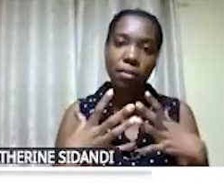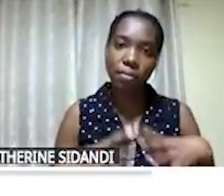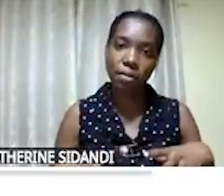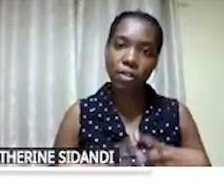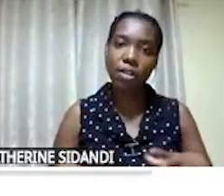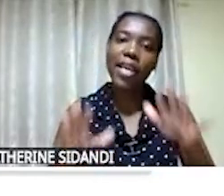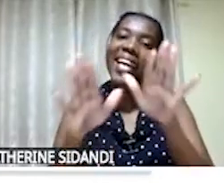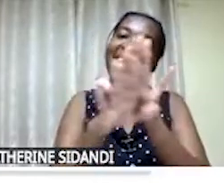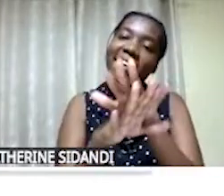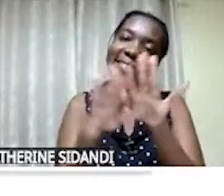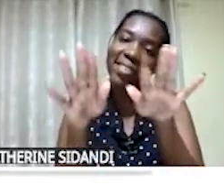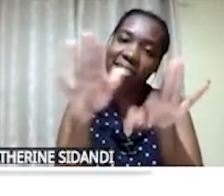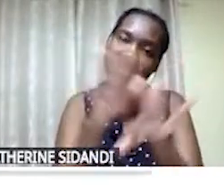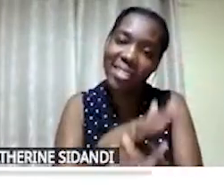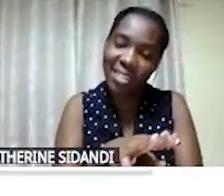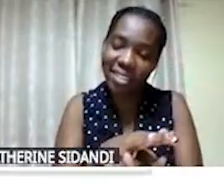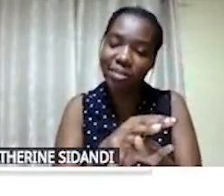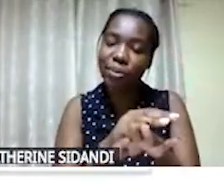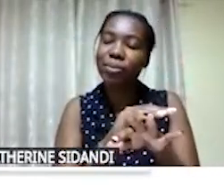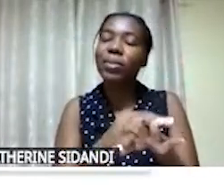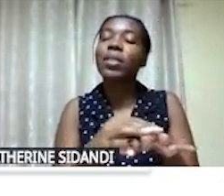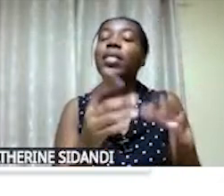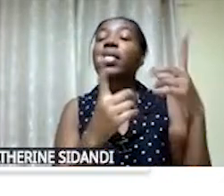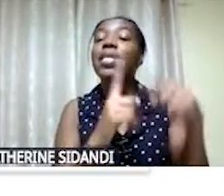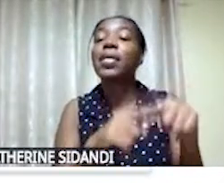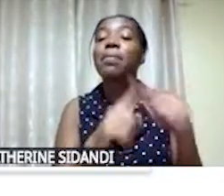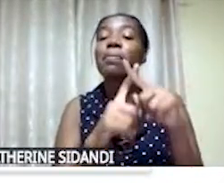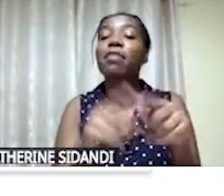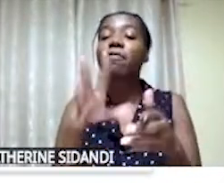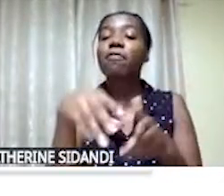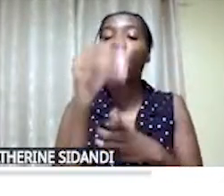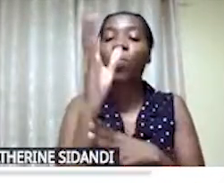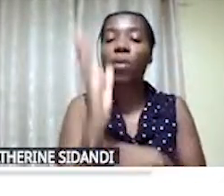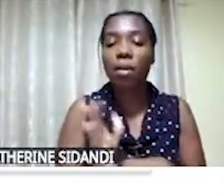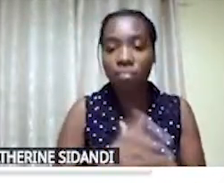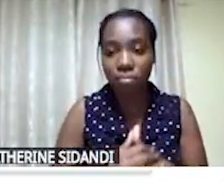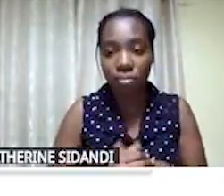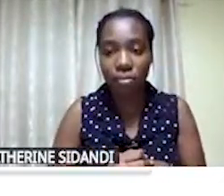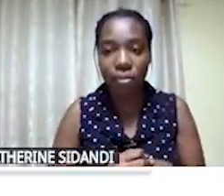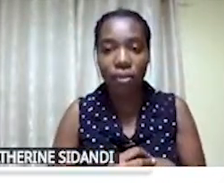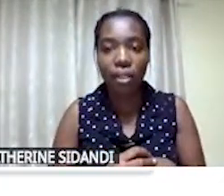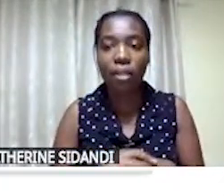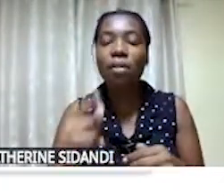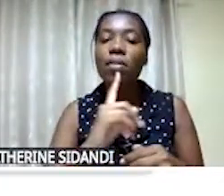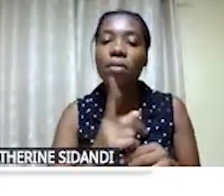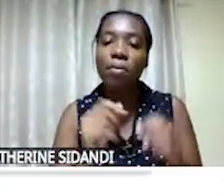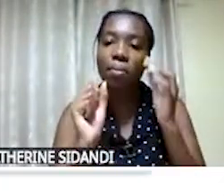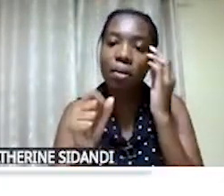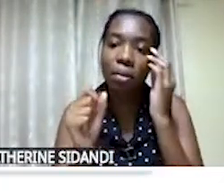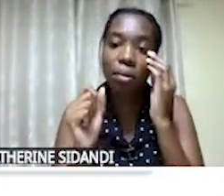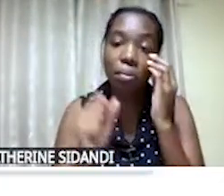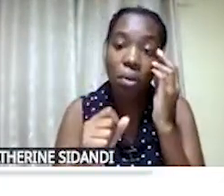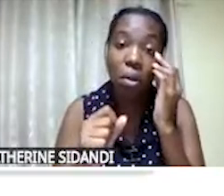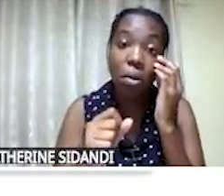rests on the founder. Yeah. So it's always a question of, do you not want your team to be